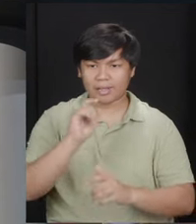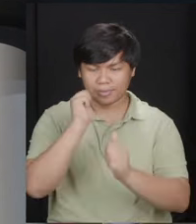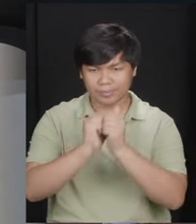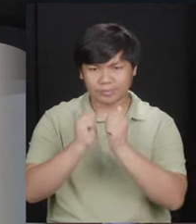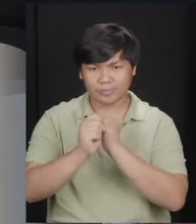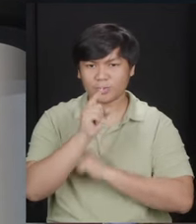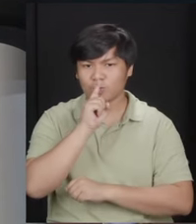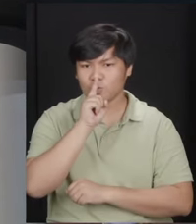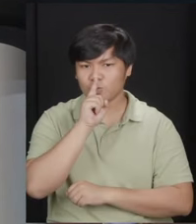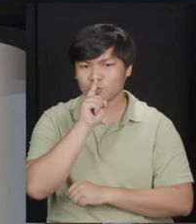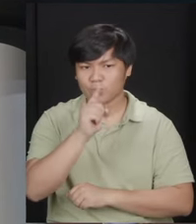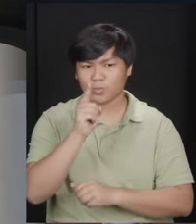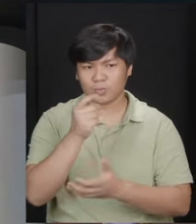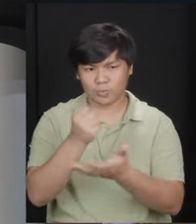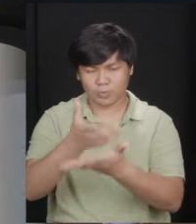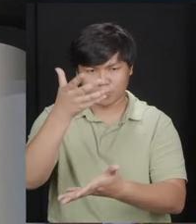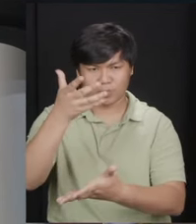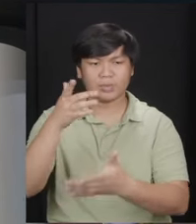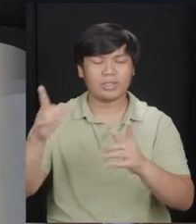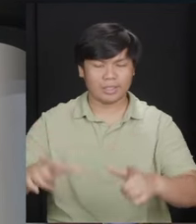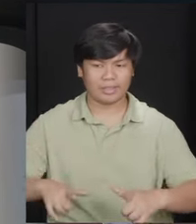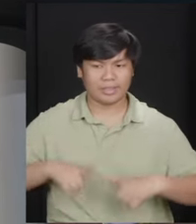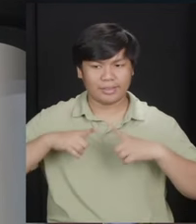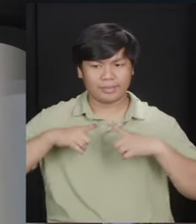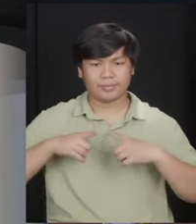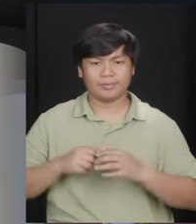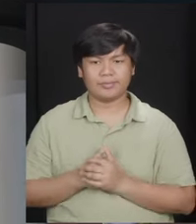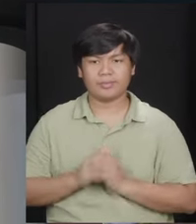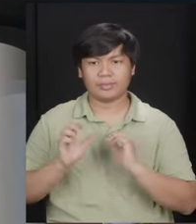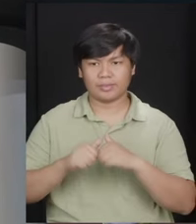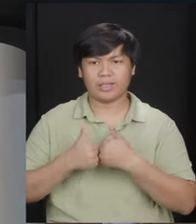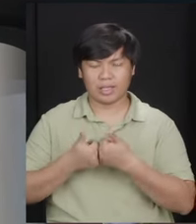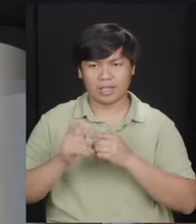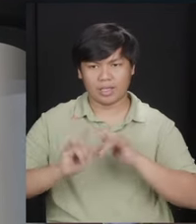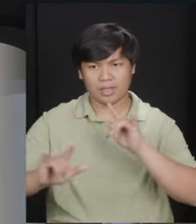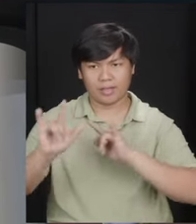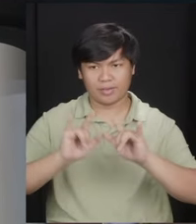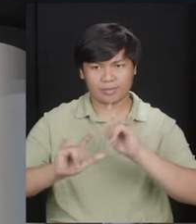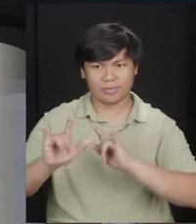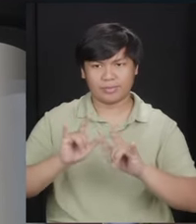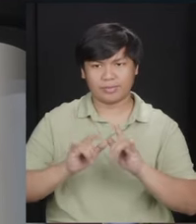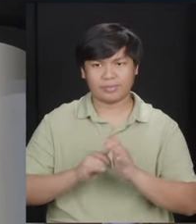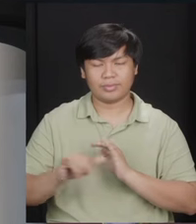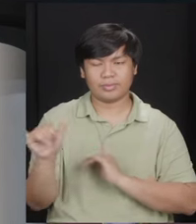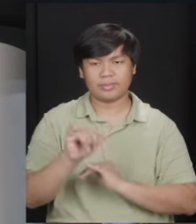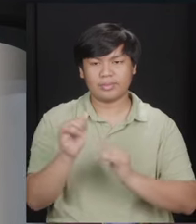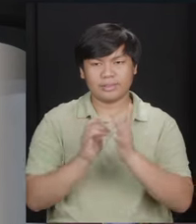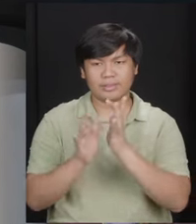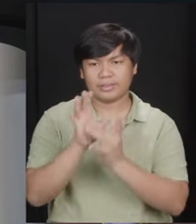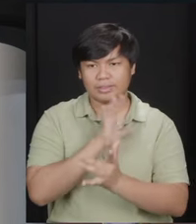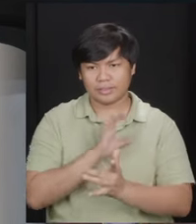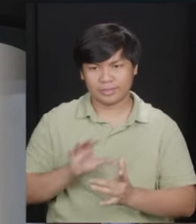have a truly abundant life. How can we love like Jesus?